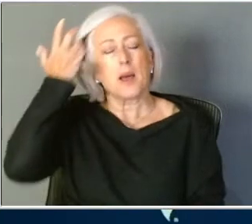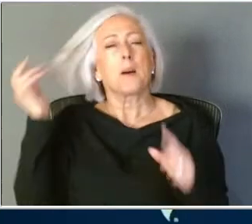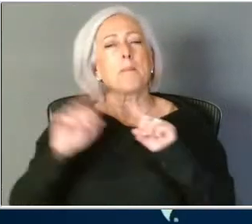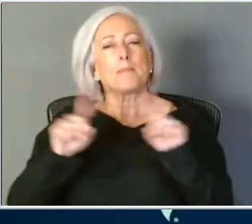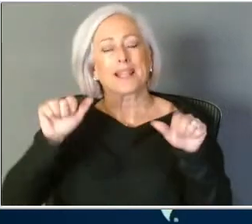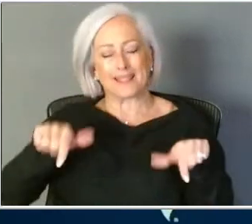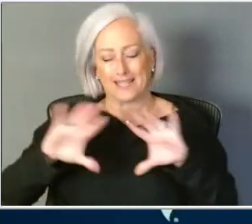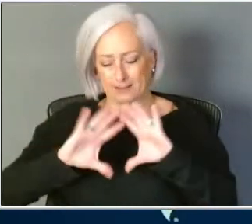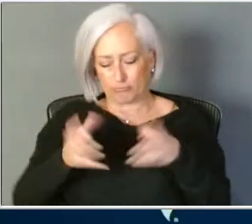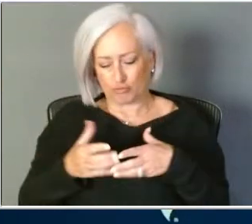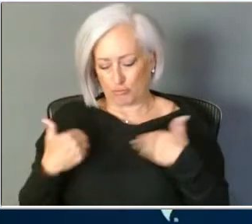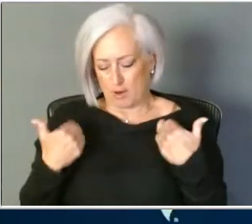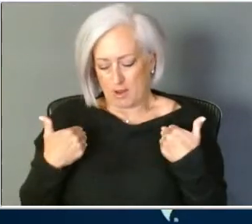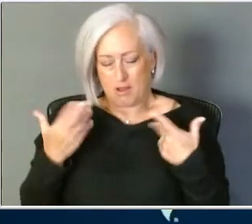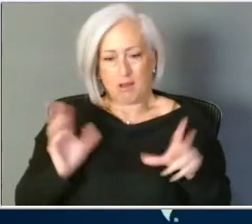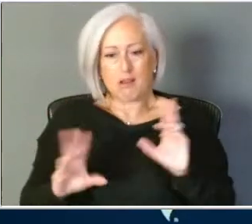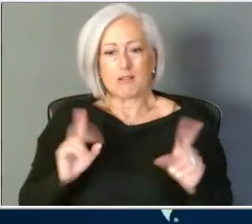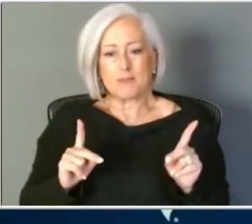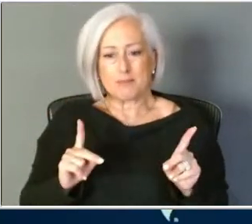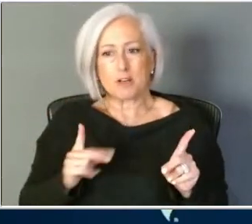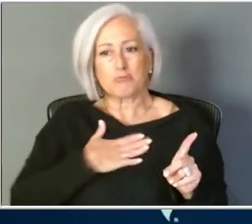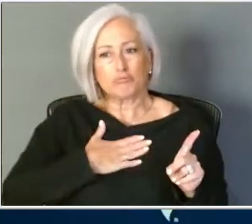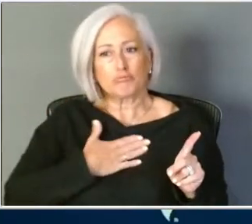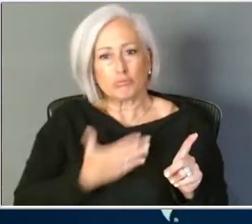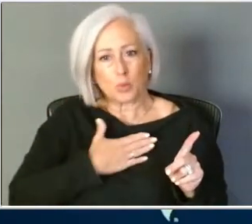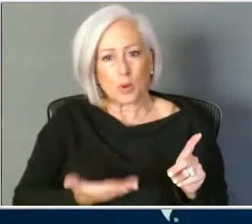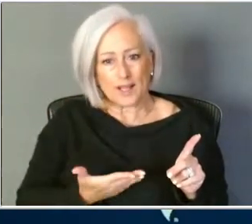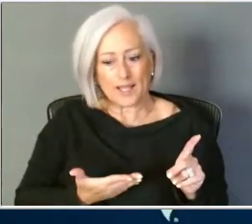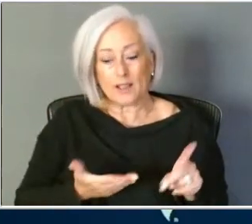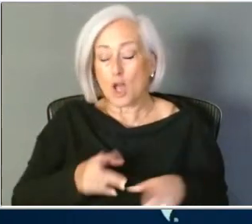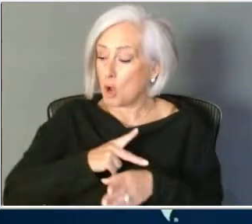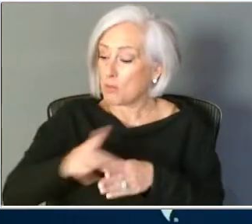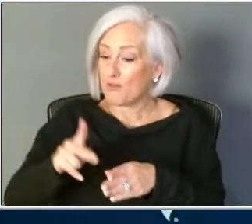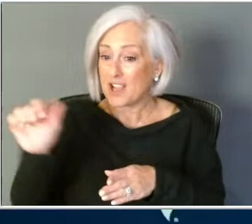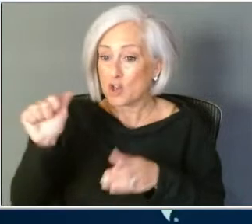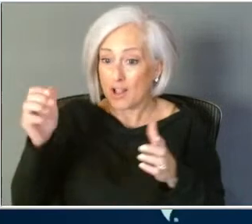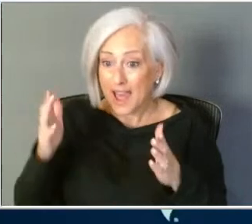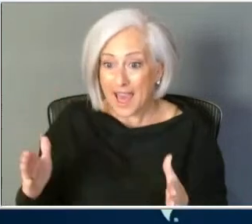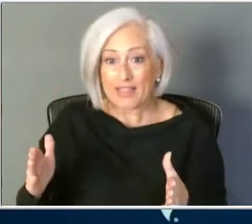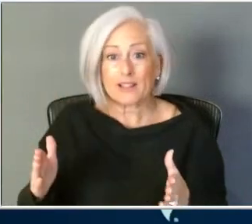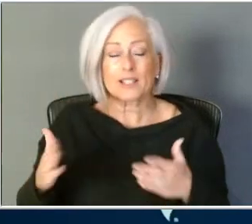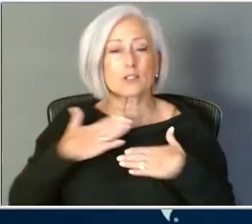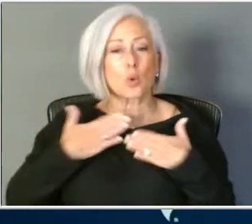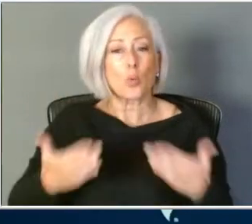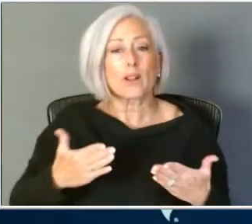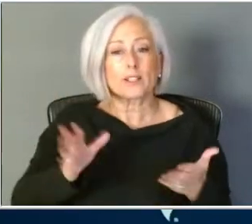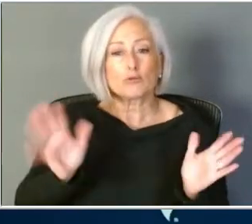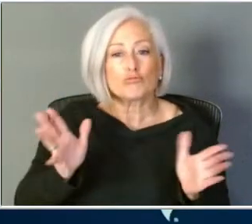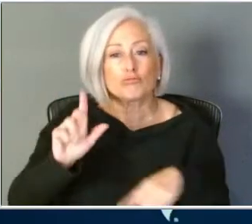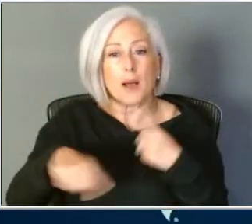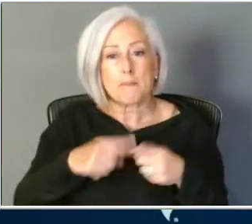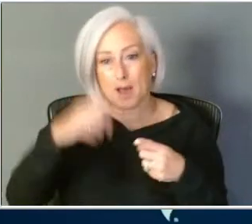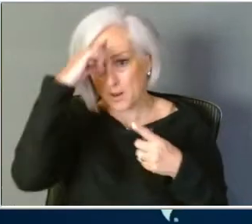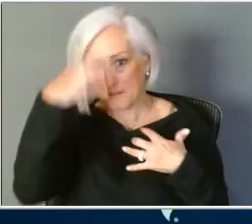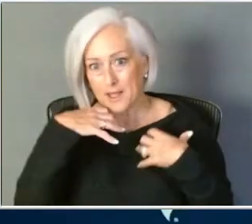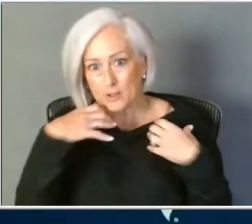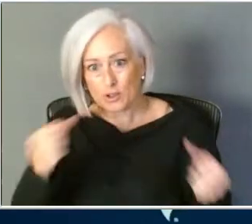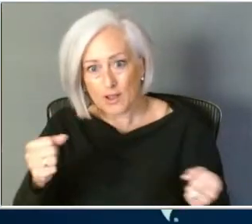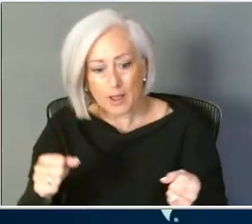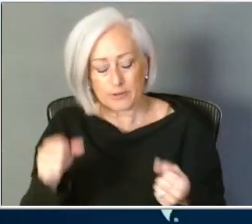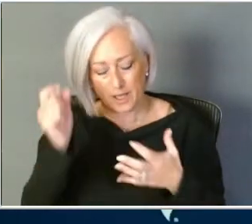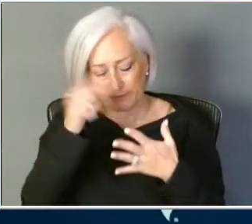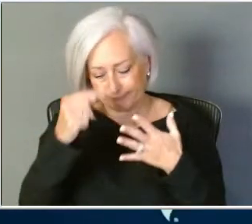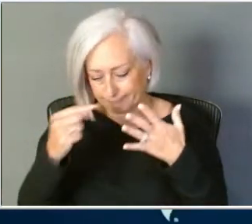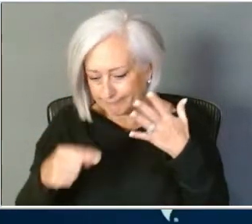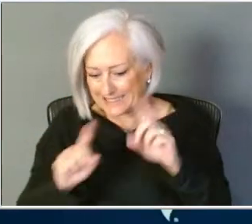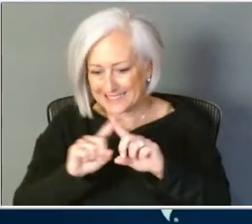lot of professional athletes coming forward and talking openly about and candidly about their mental health. Simone Biles, Naomi Osaka, Michael Phelps, to name a